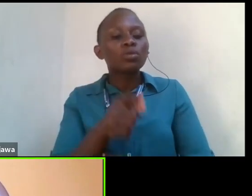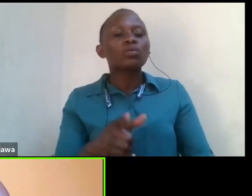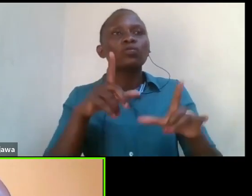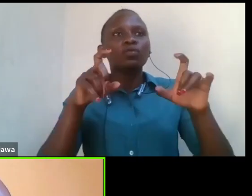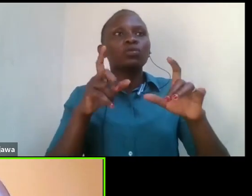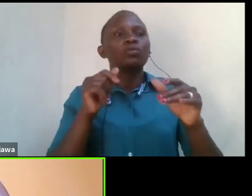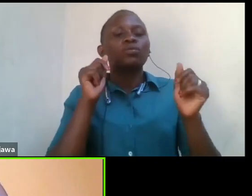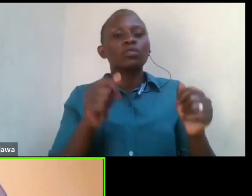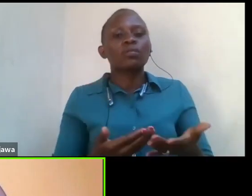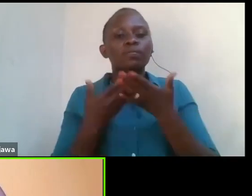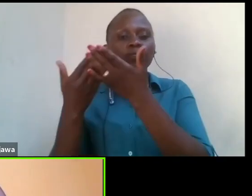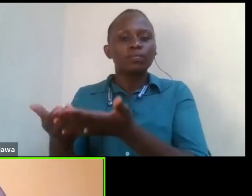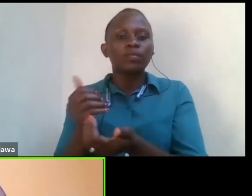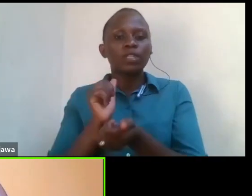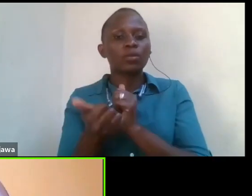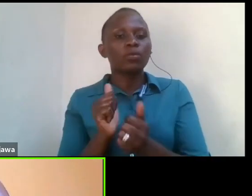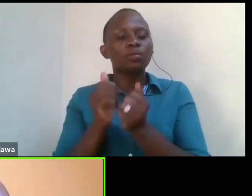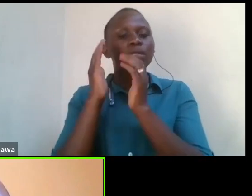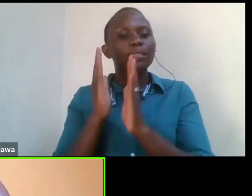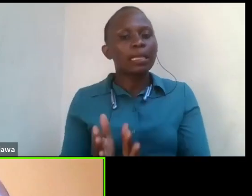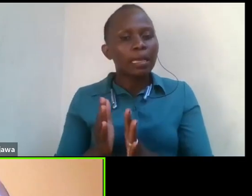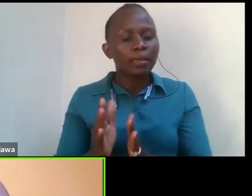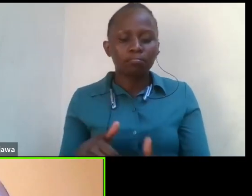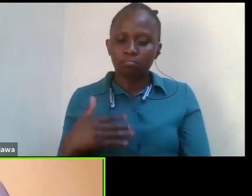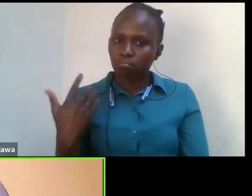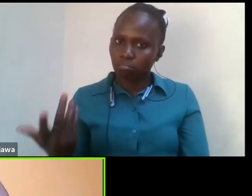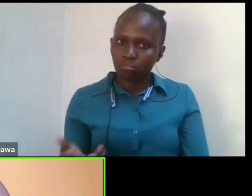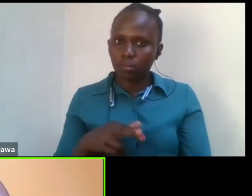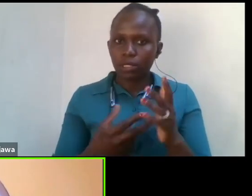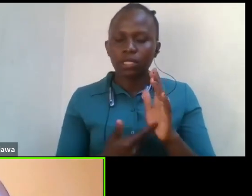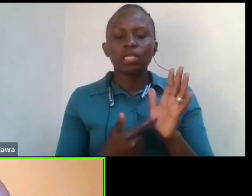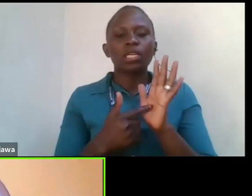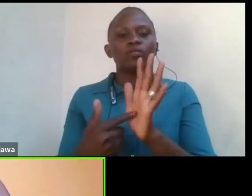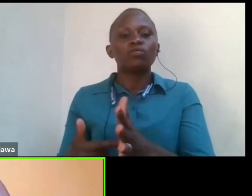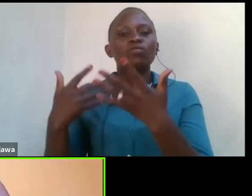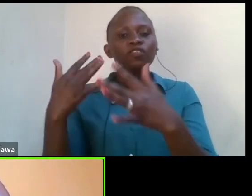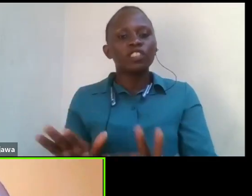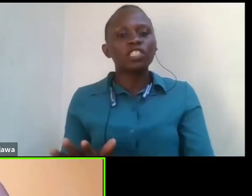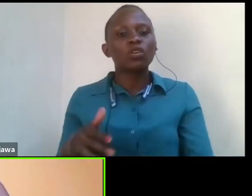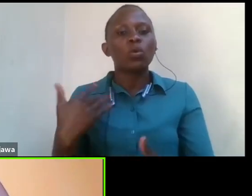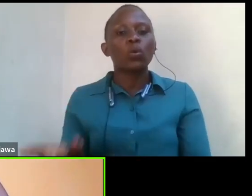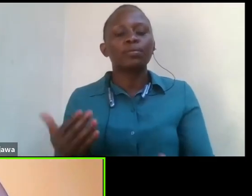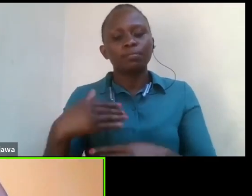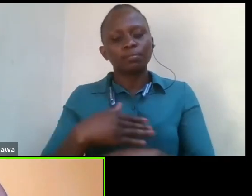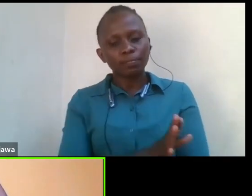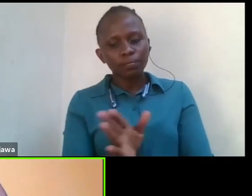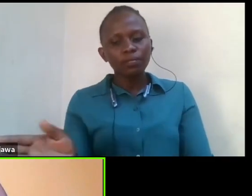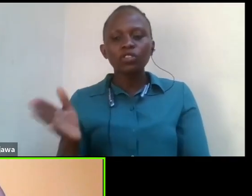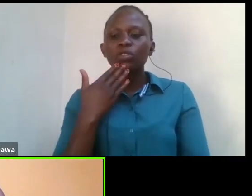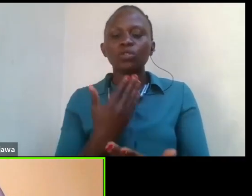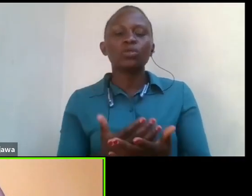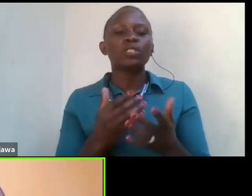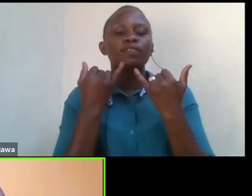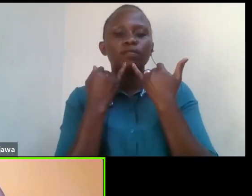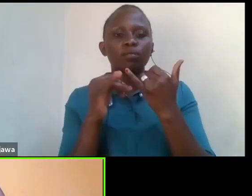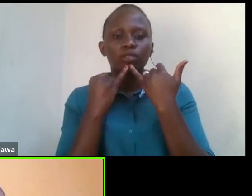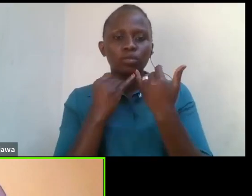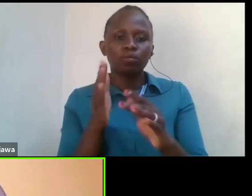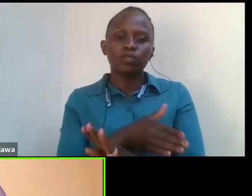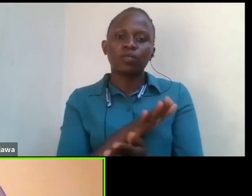taking them to a competitor. And of course I would have disclosed or misappropriated useful information that Dennis wanted to